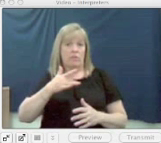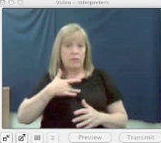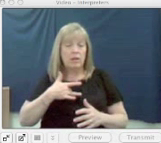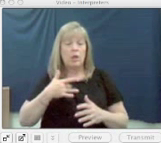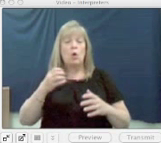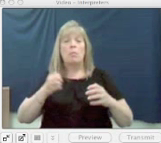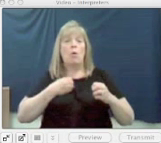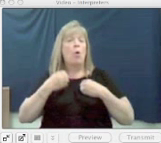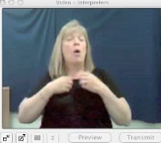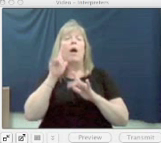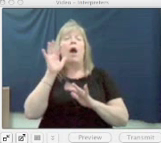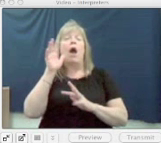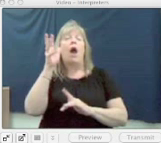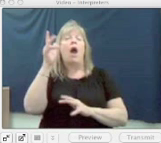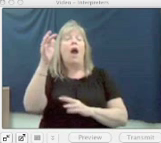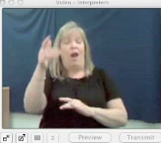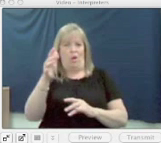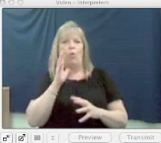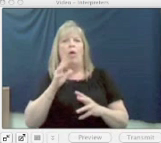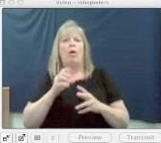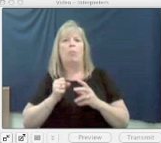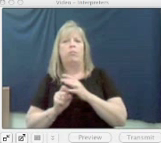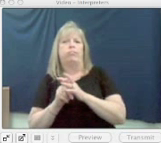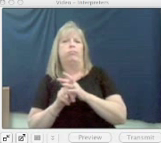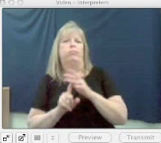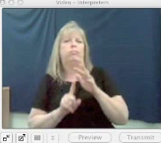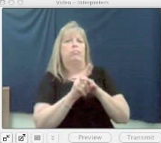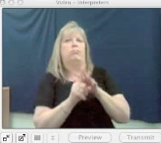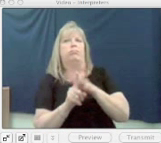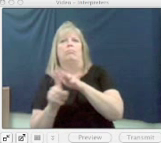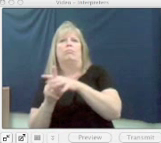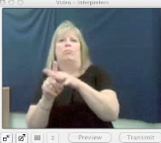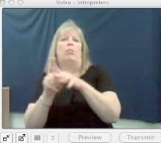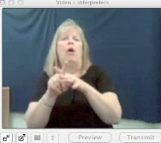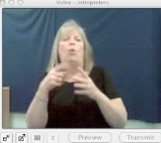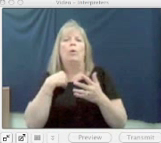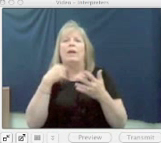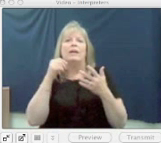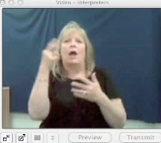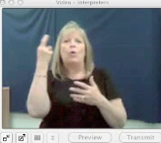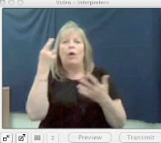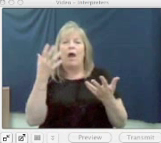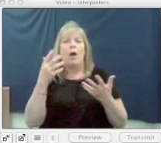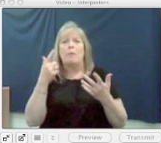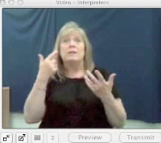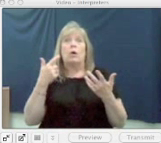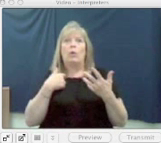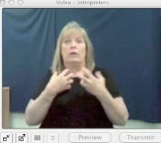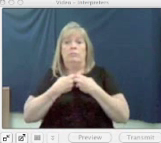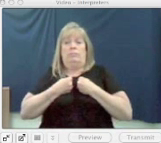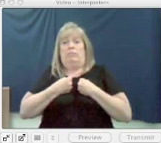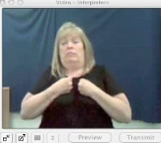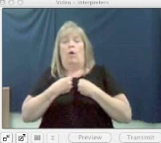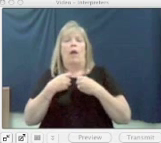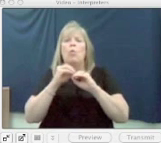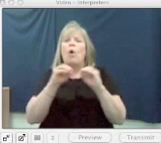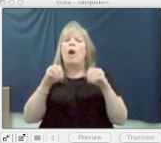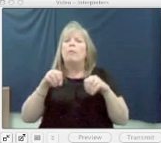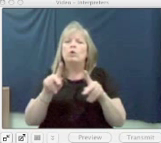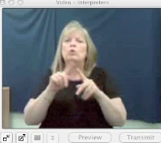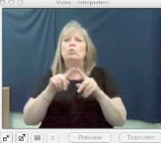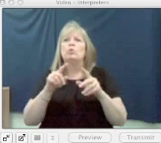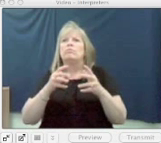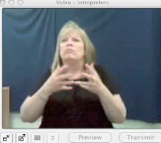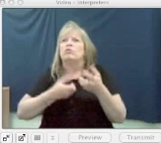in probably ways that they shouldn't, because we have no opportunity to talk about them. We have no opportunity to express them and understand